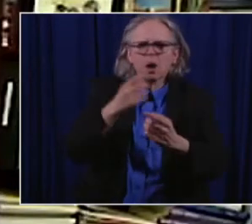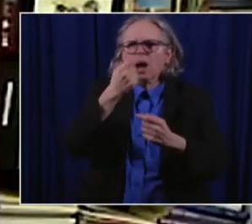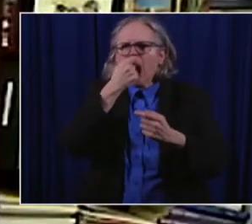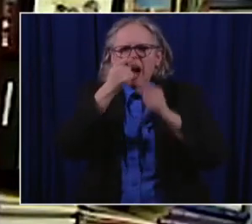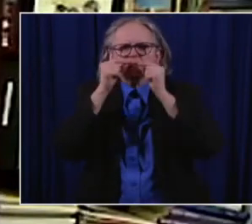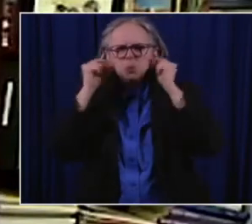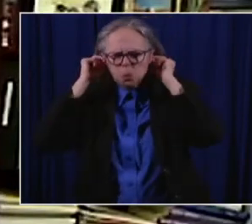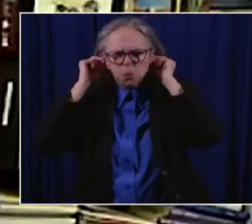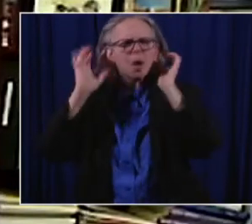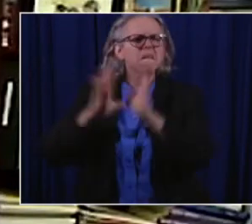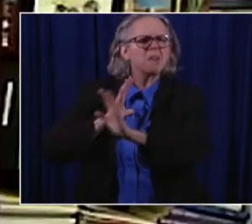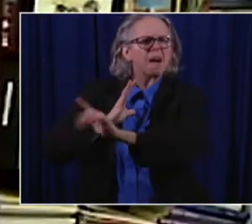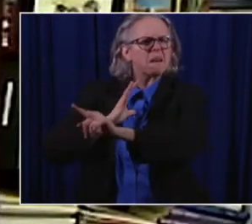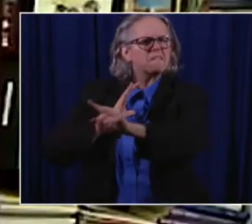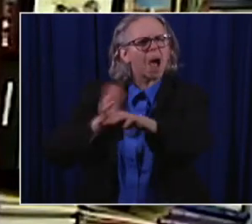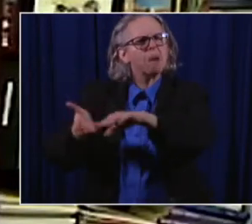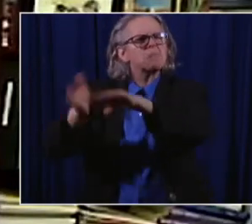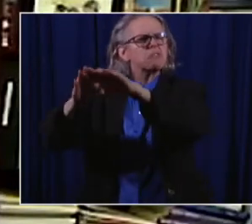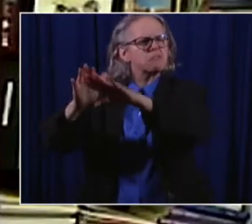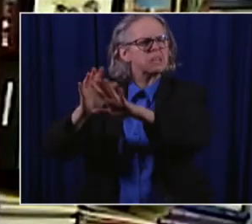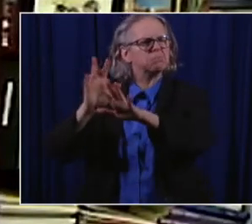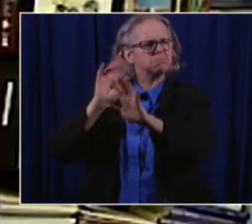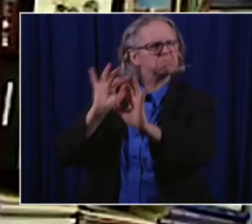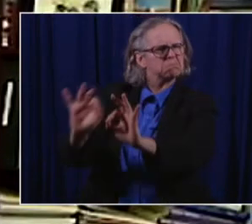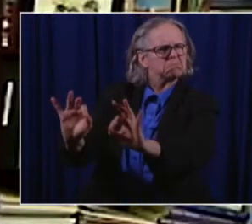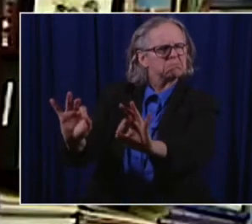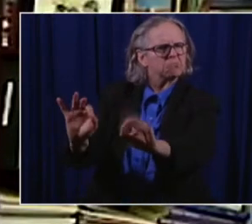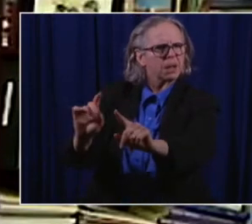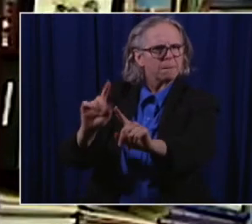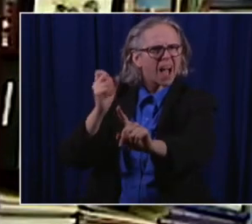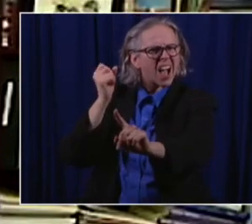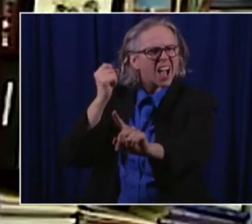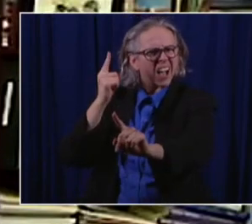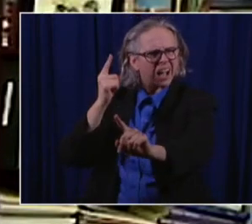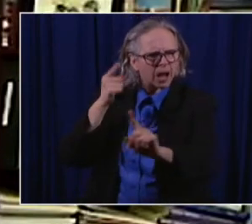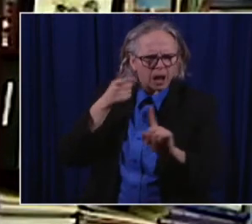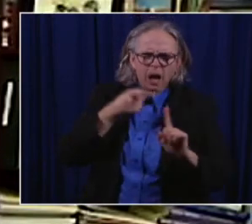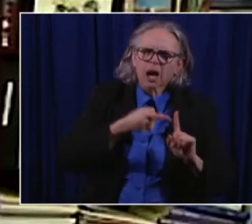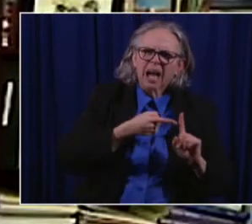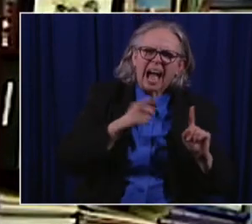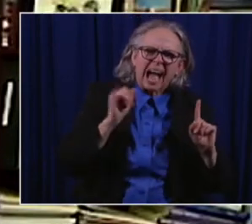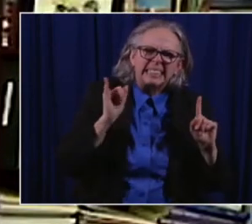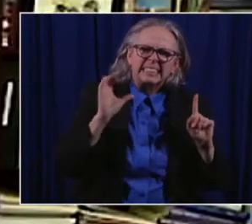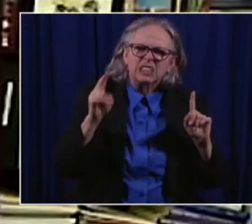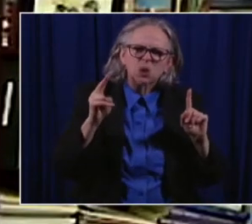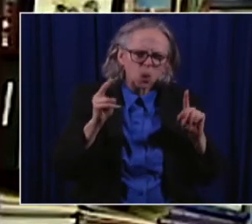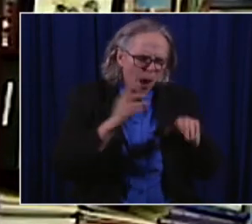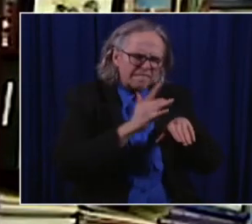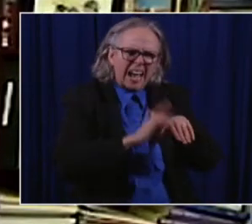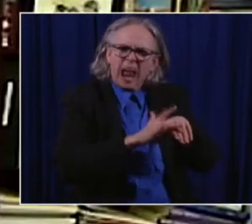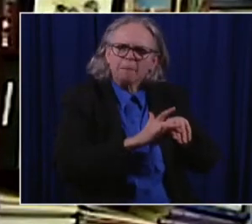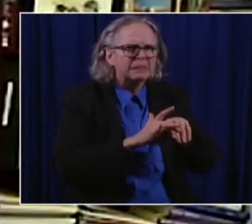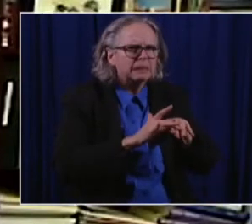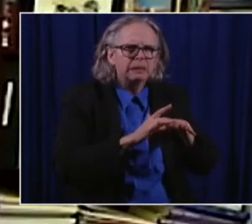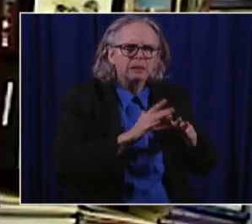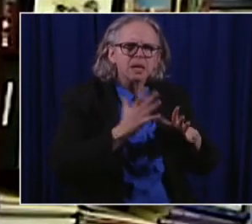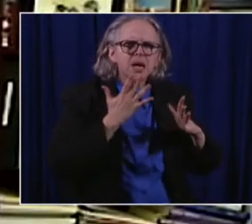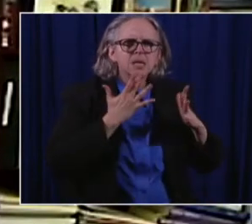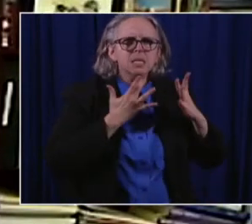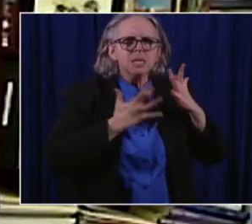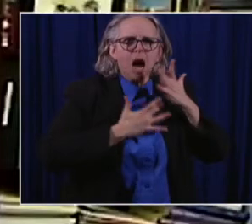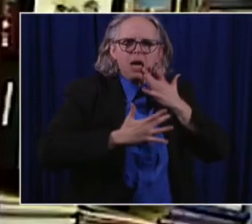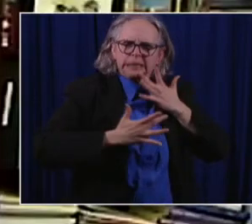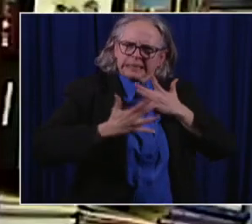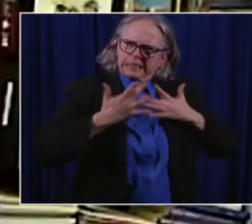to increase those numbers to a degree. But the hardest area for hospitals to increase their capacity or increase their number of beds is in the